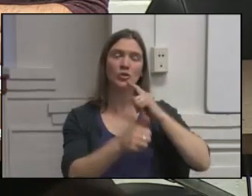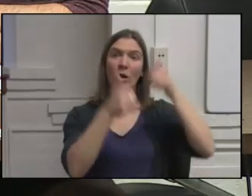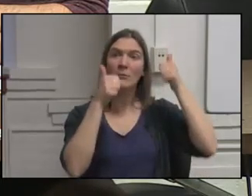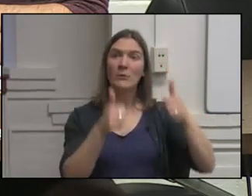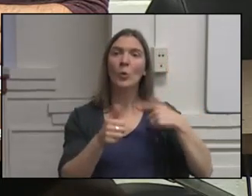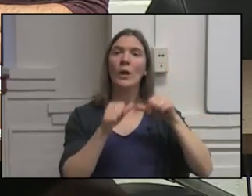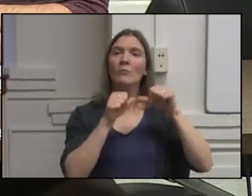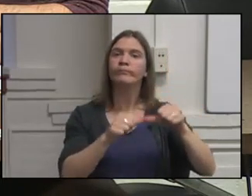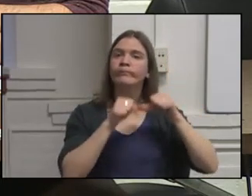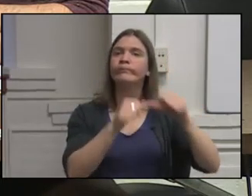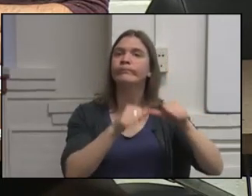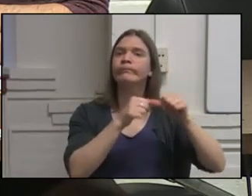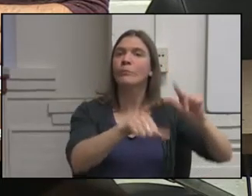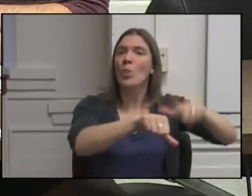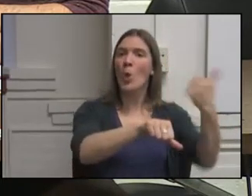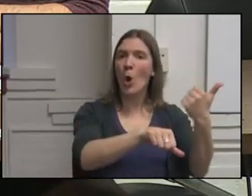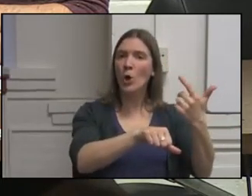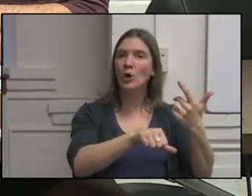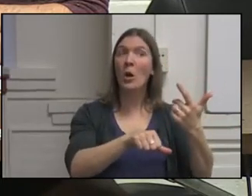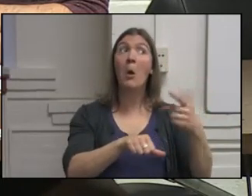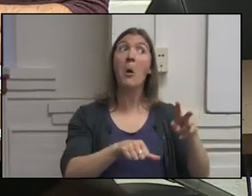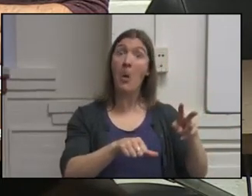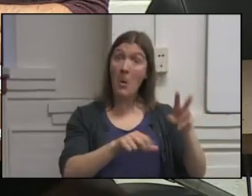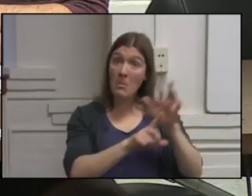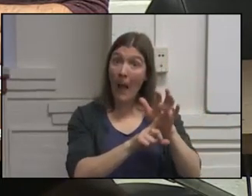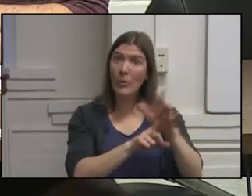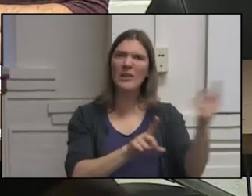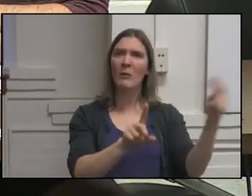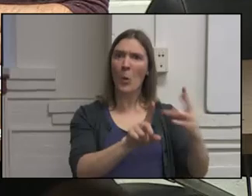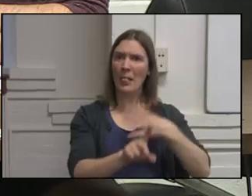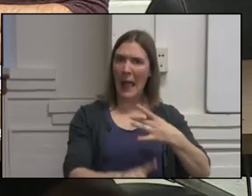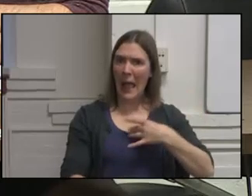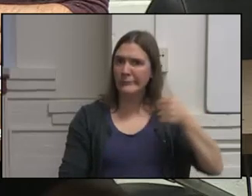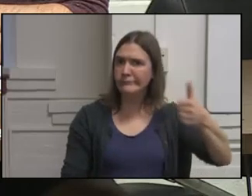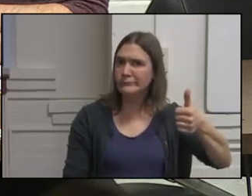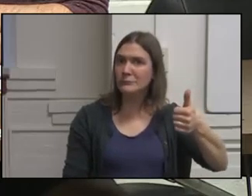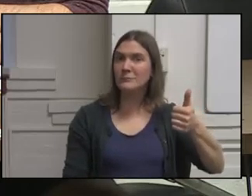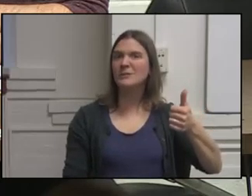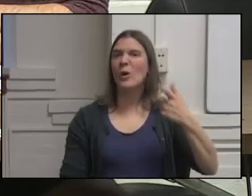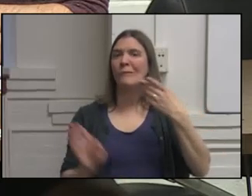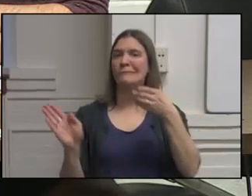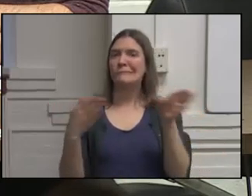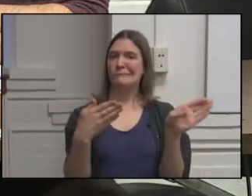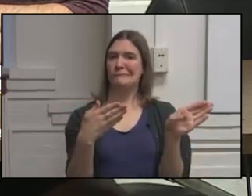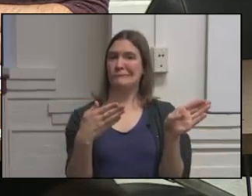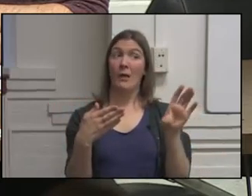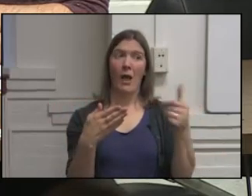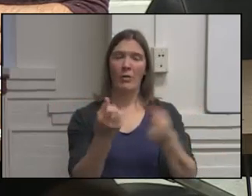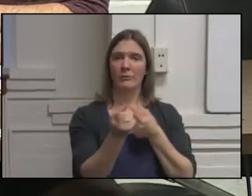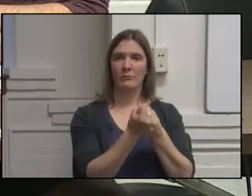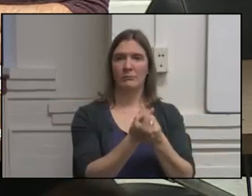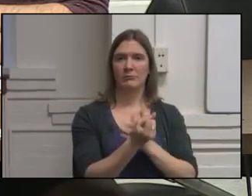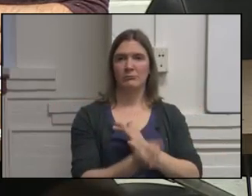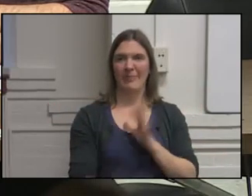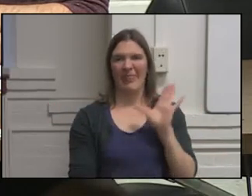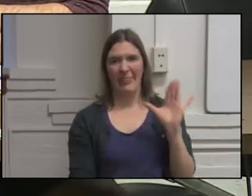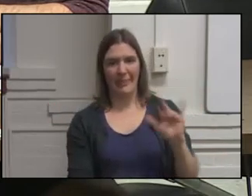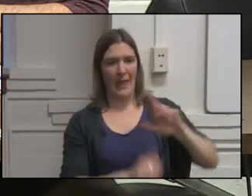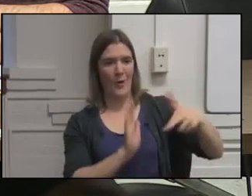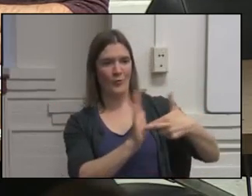coordinator had a lot of appeal from his point of view. So that's another reason to